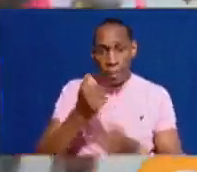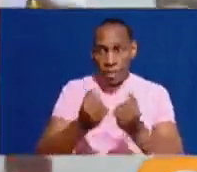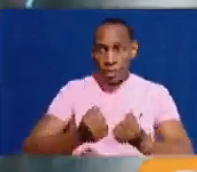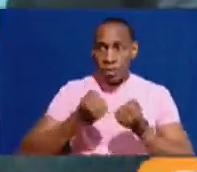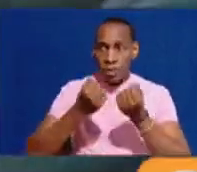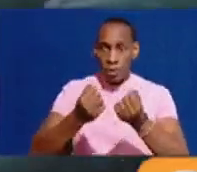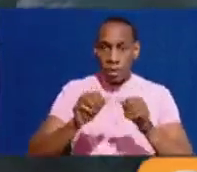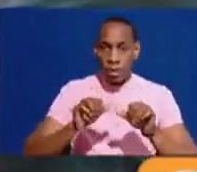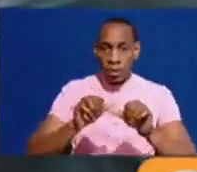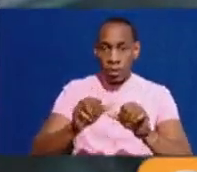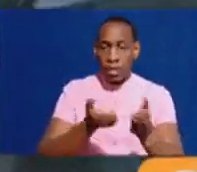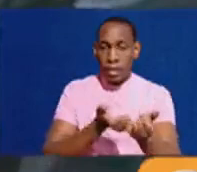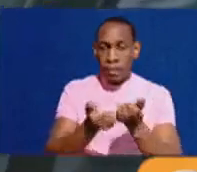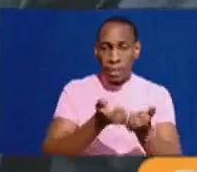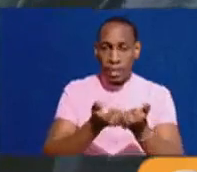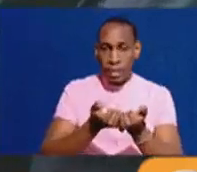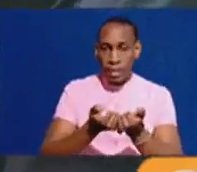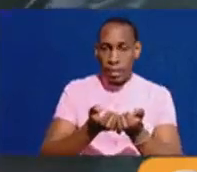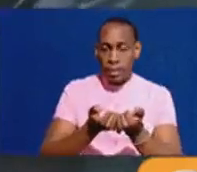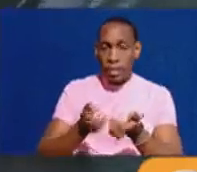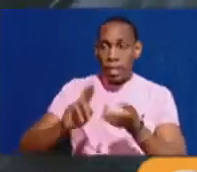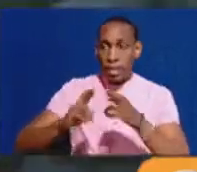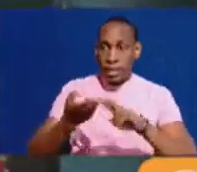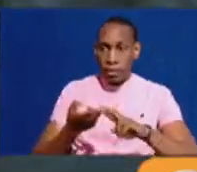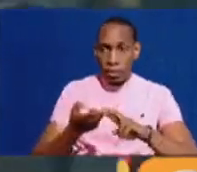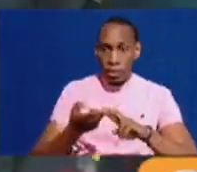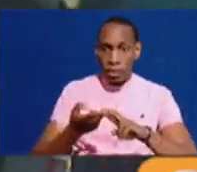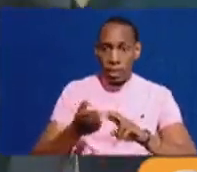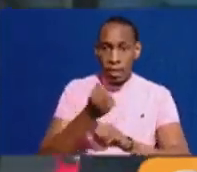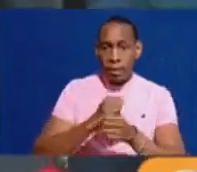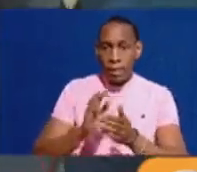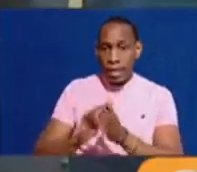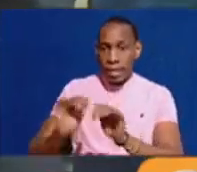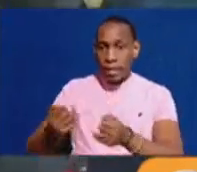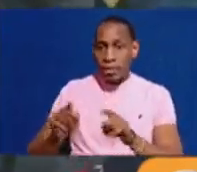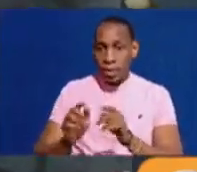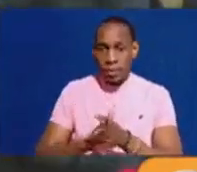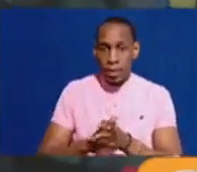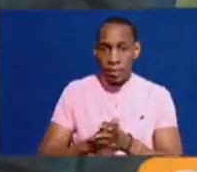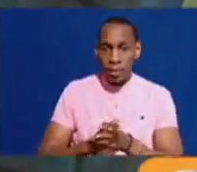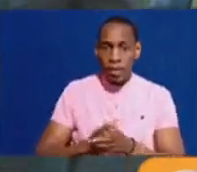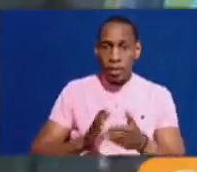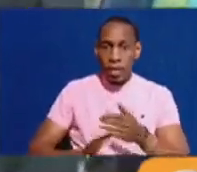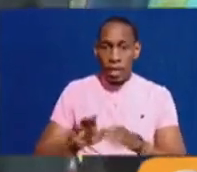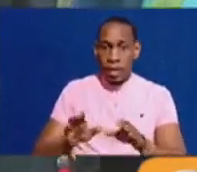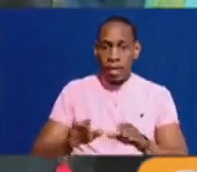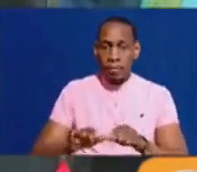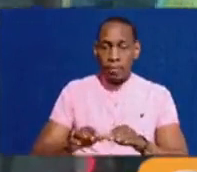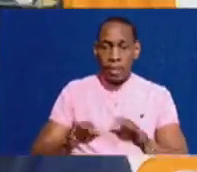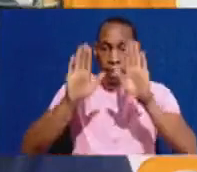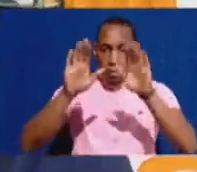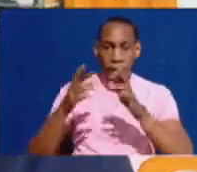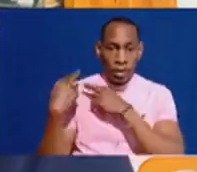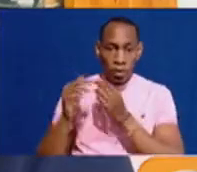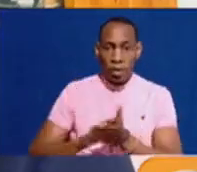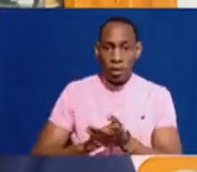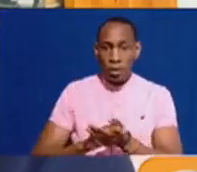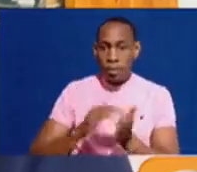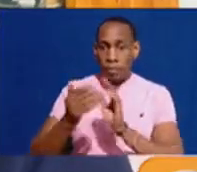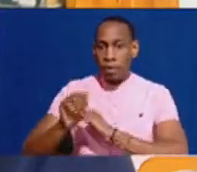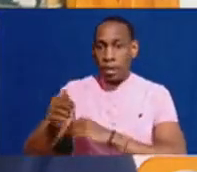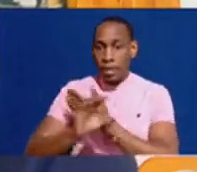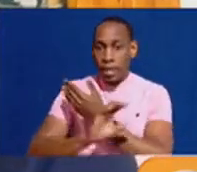strengthening of existing bilateral and trade relations, craft new ones, and playing a key role among the community of nations. I